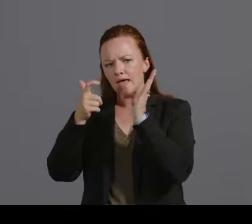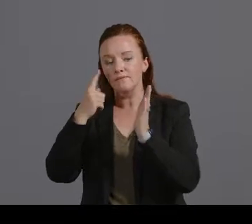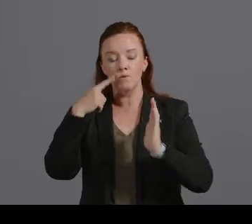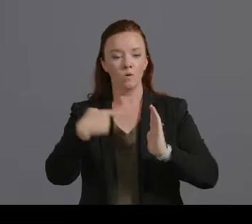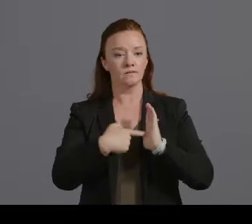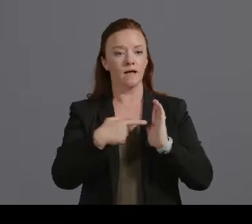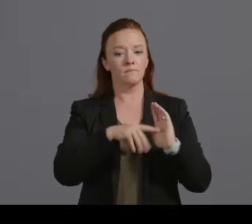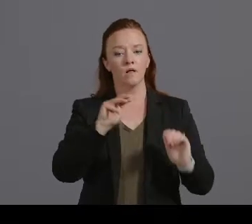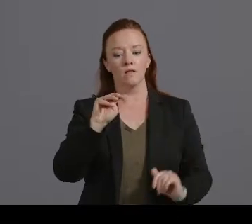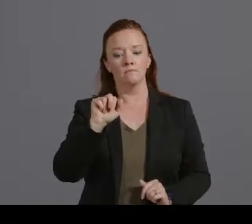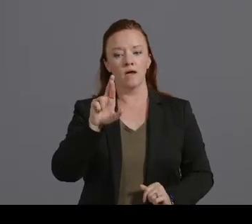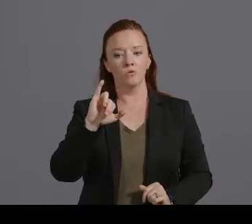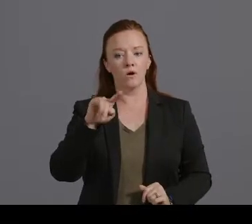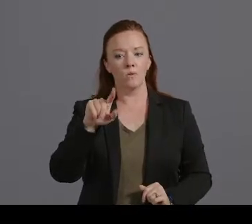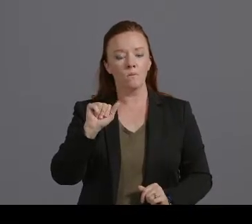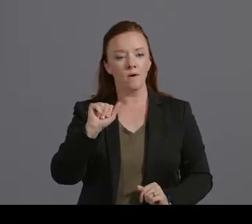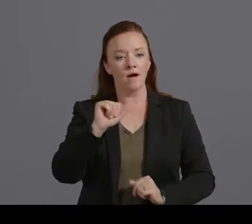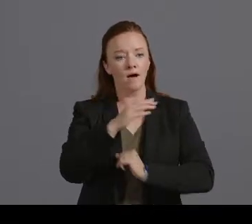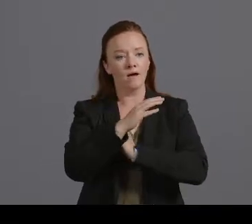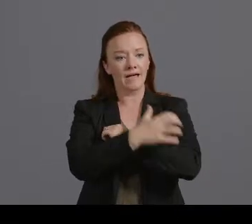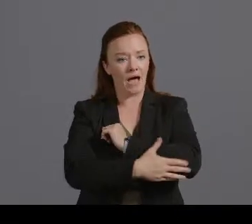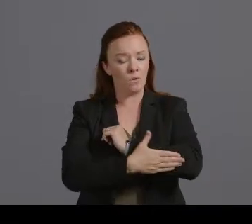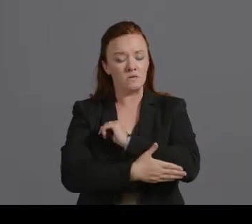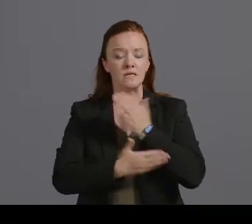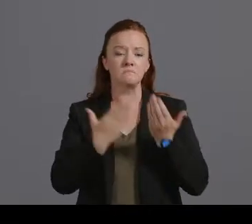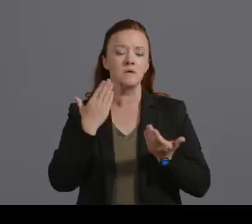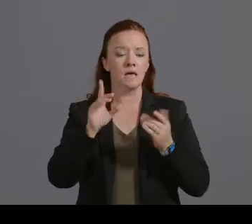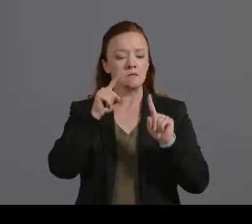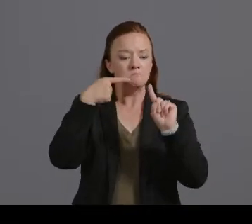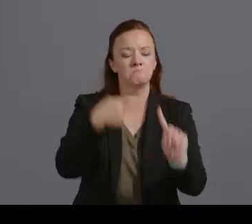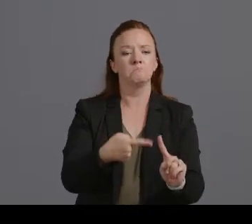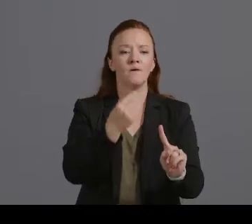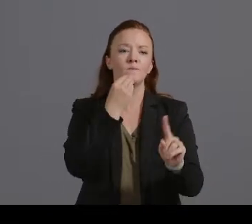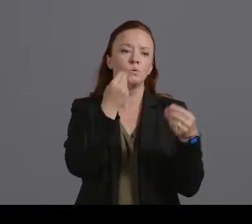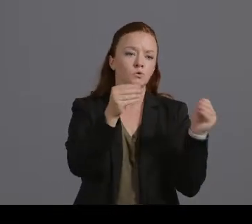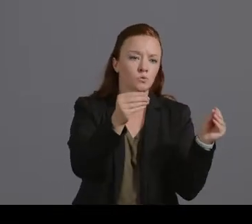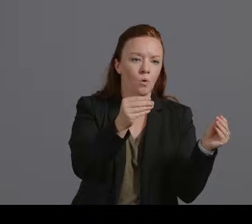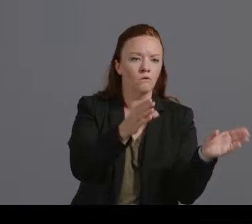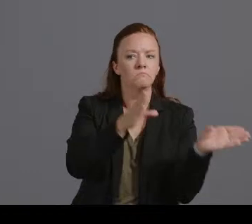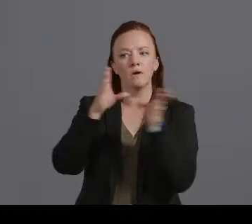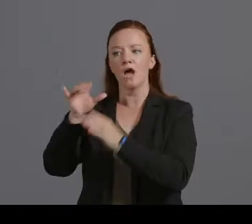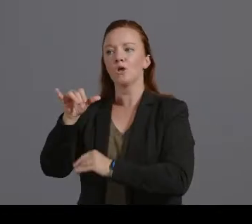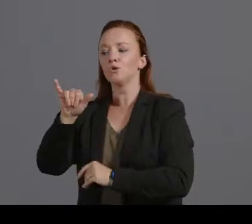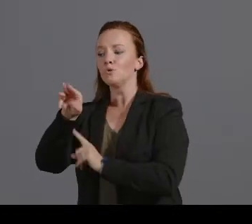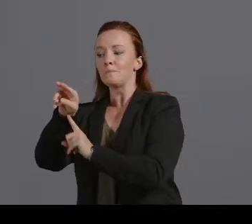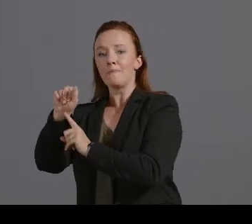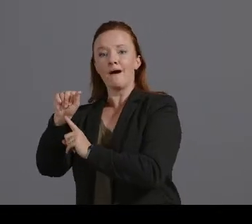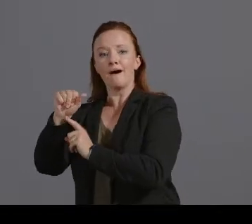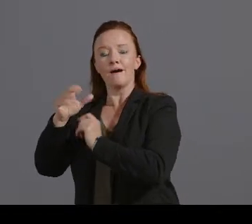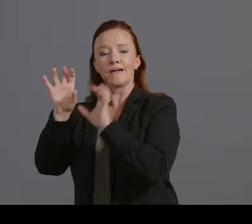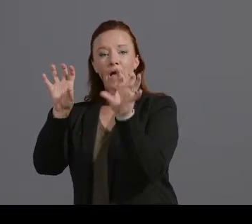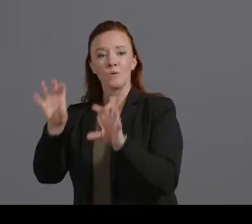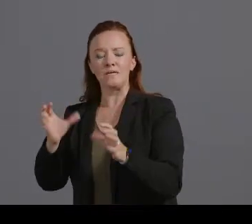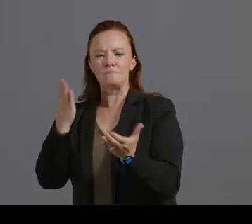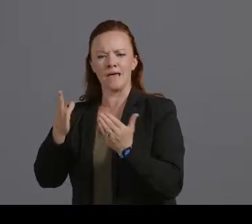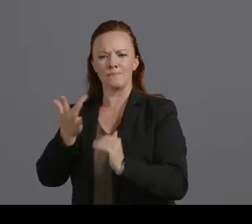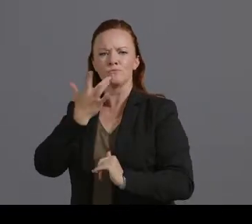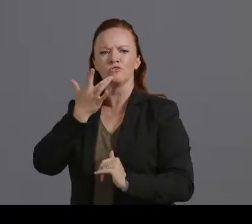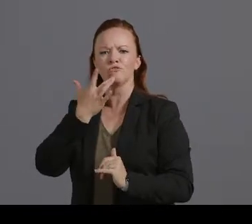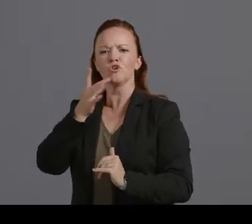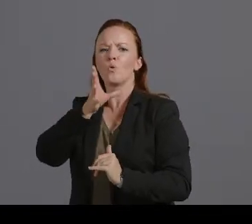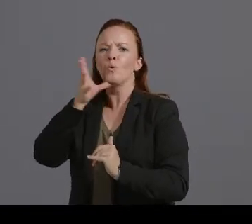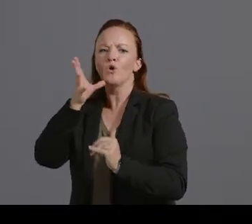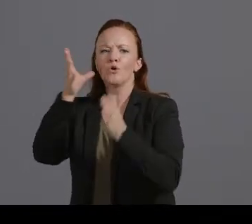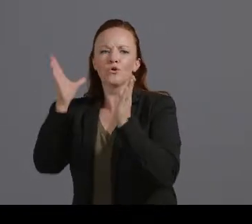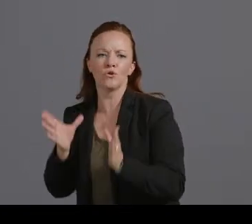target grocery store workers, Yuma County may target some of their agricultural workers. And